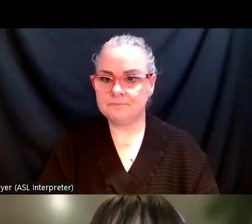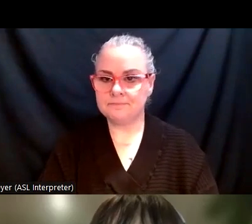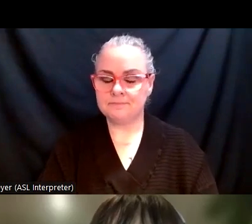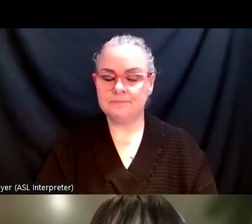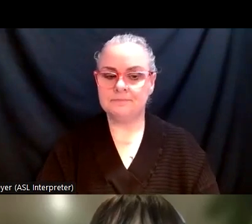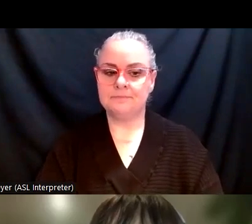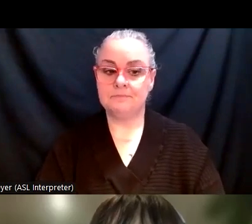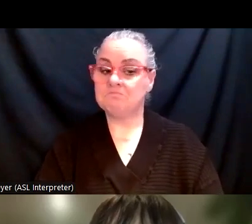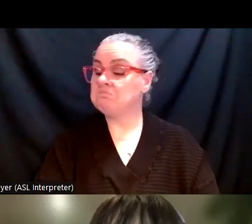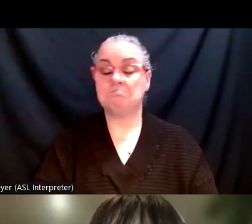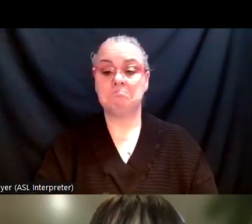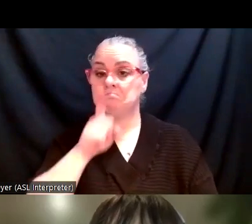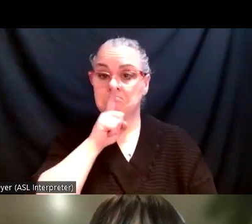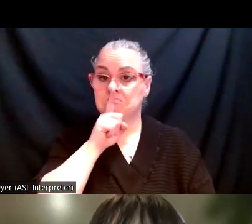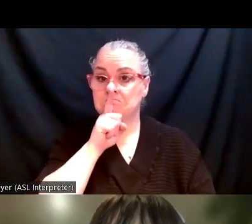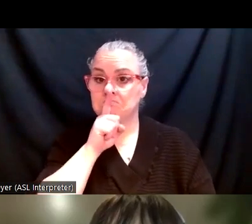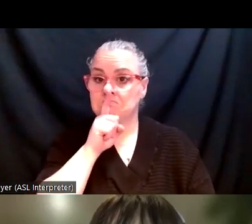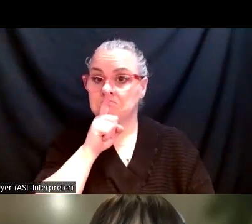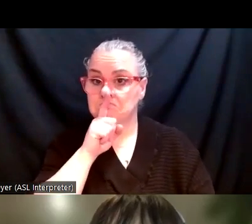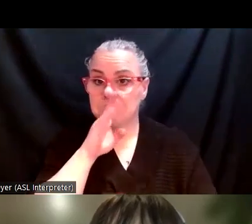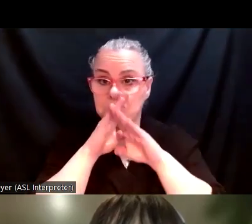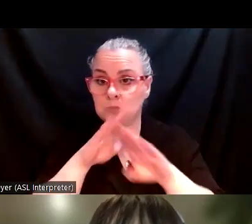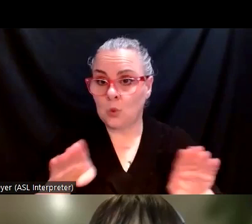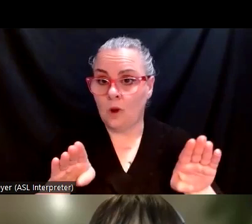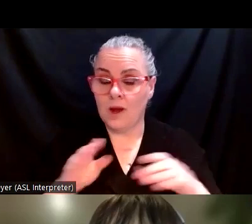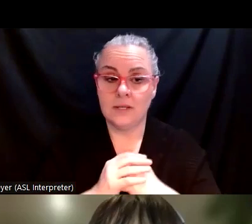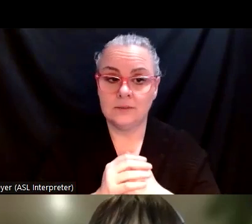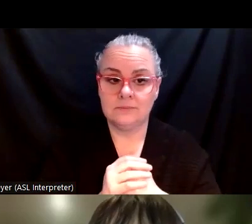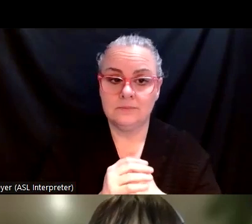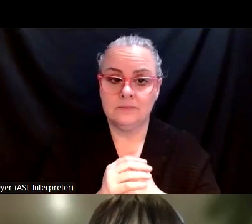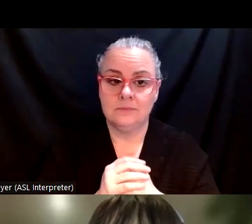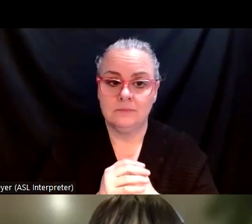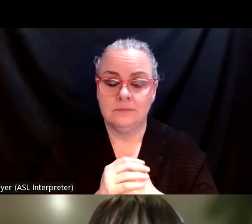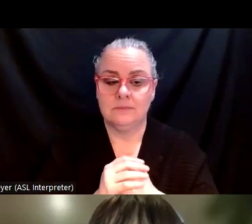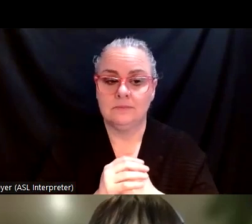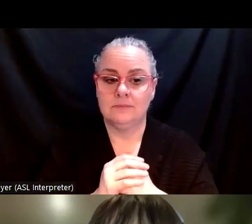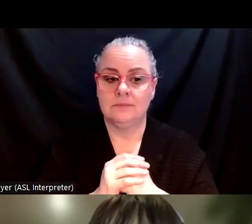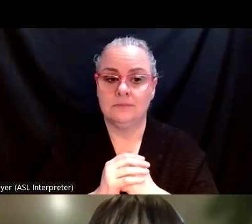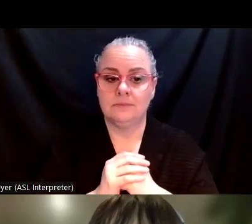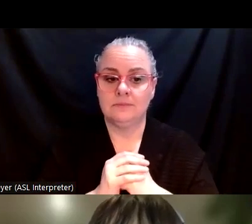I'm not hearing any questions or seeing any hands.